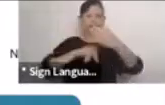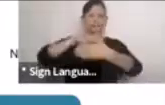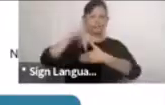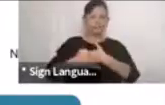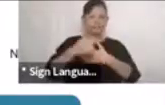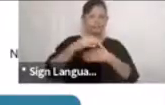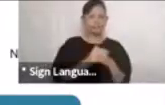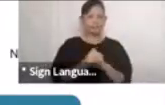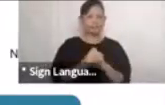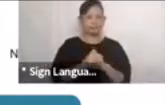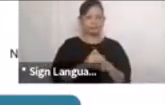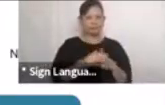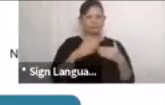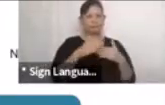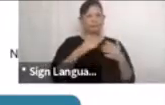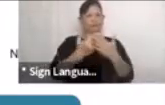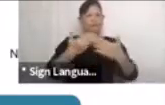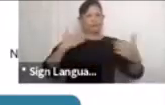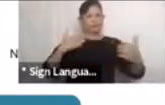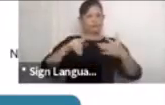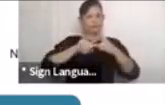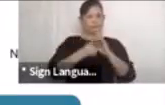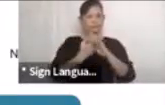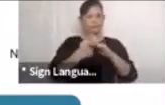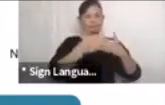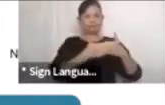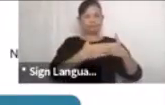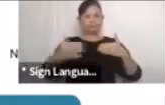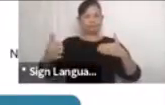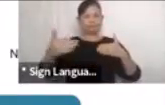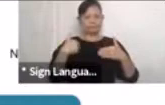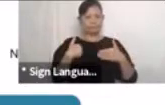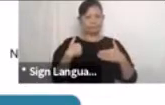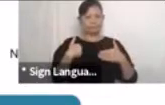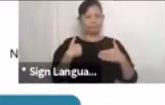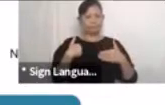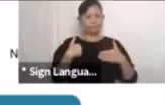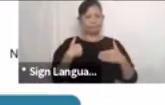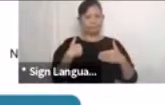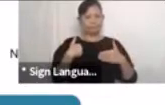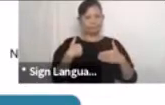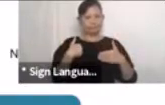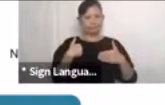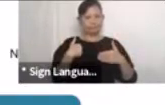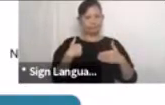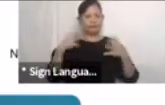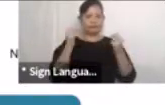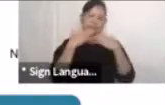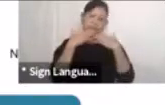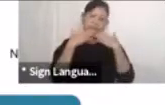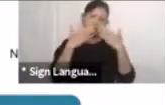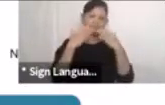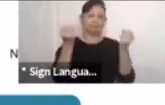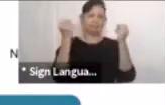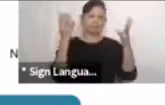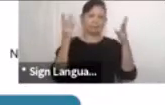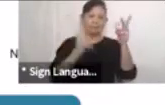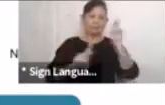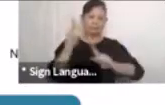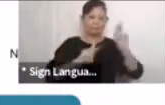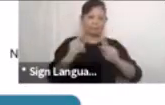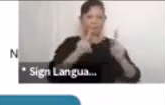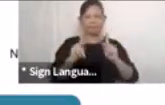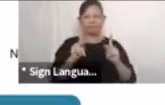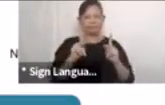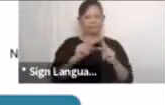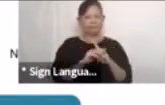Before moving on, I'd also like to say that I have a lot of people to thank for. I need to